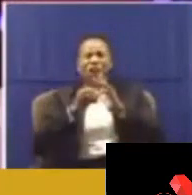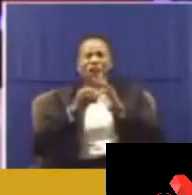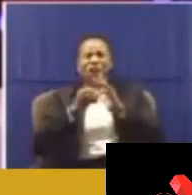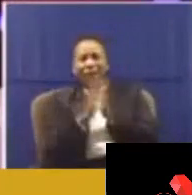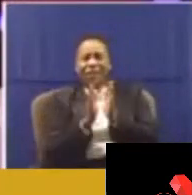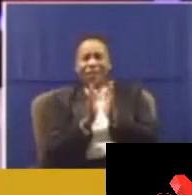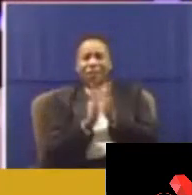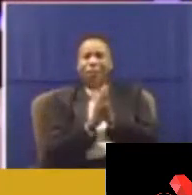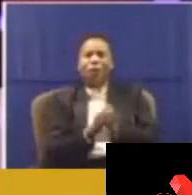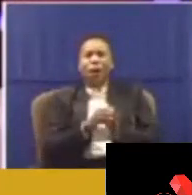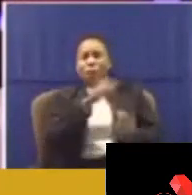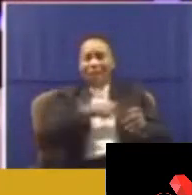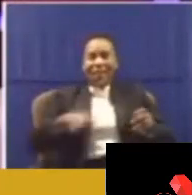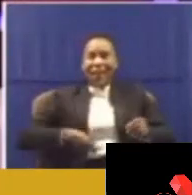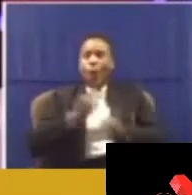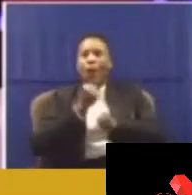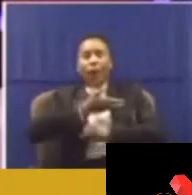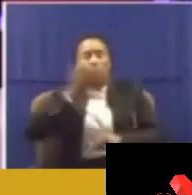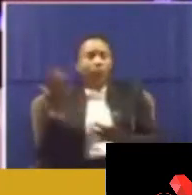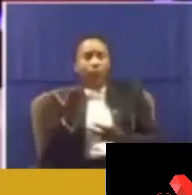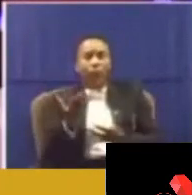work.